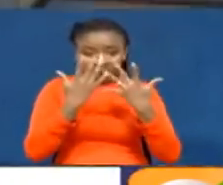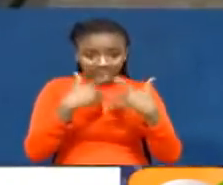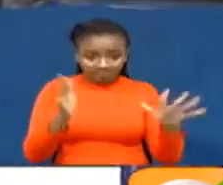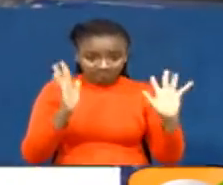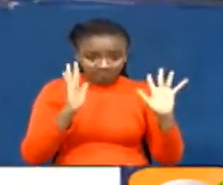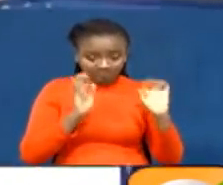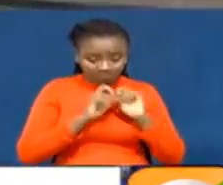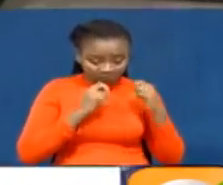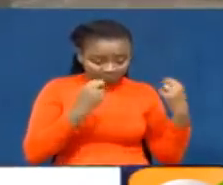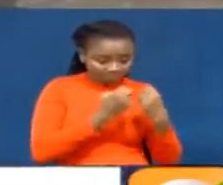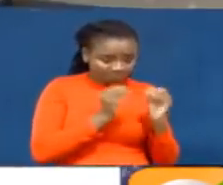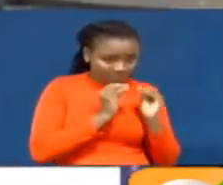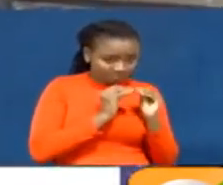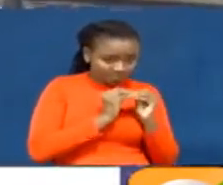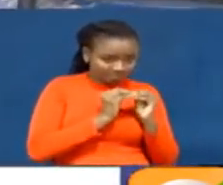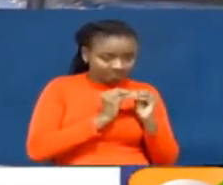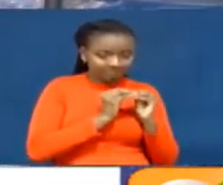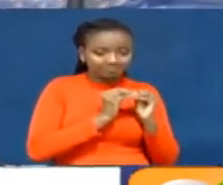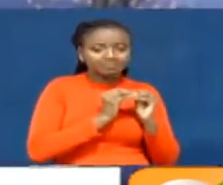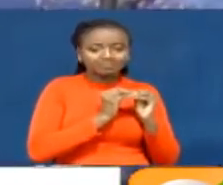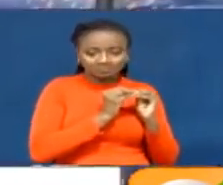closed session,